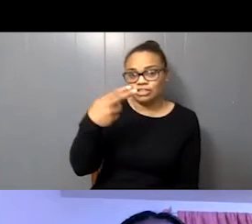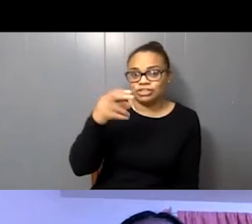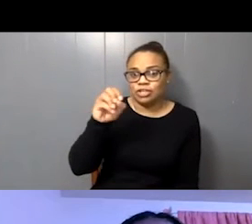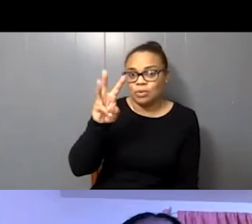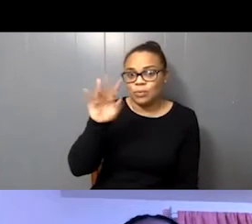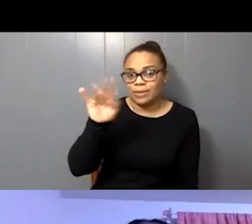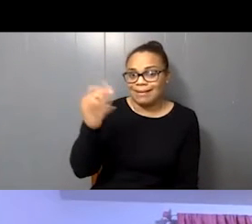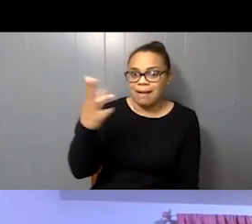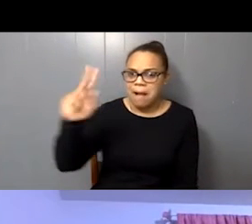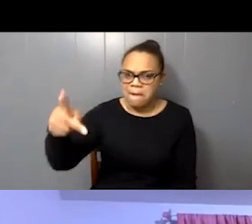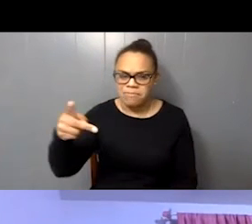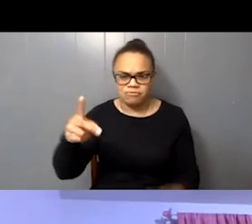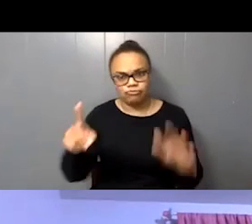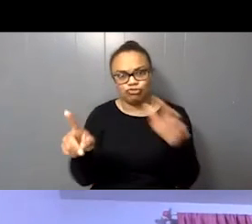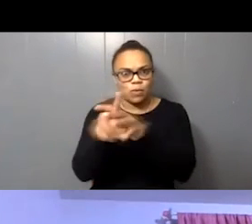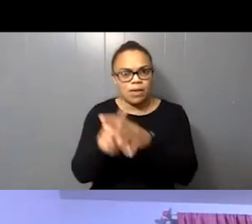it? So,